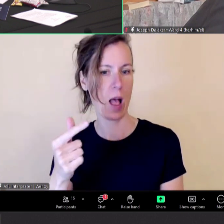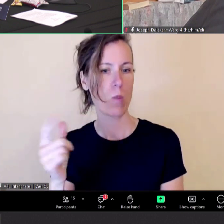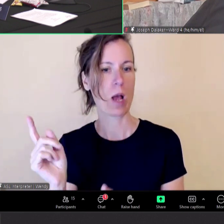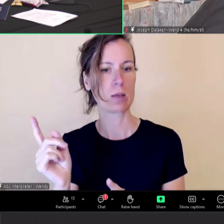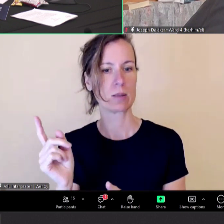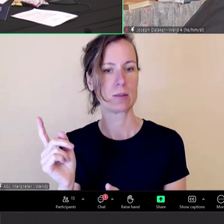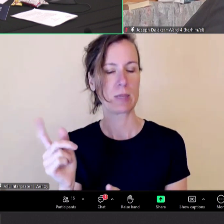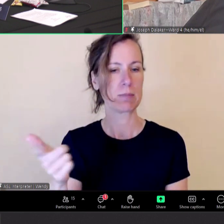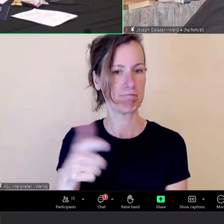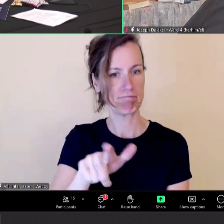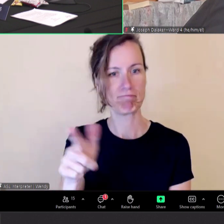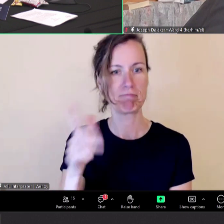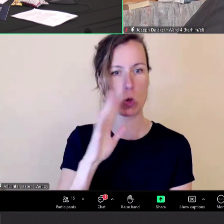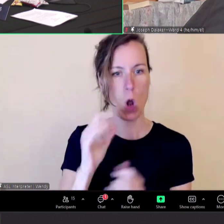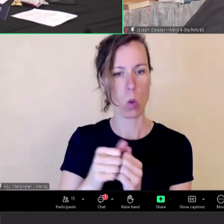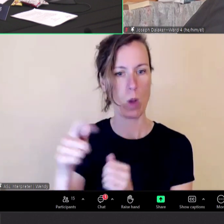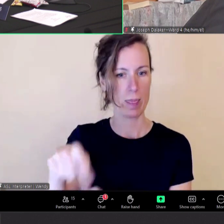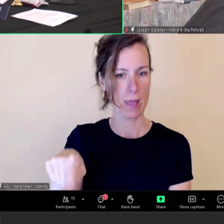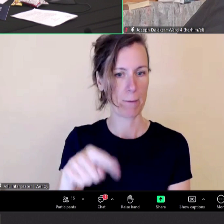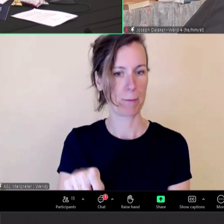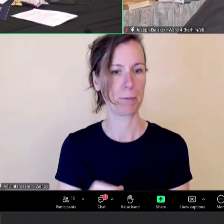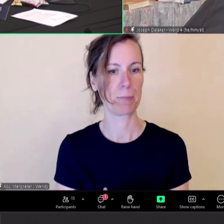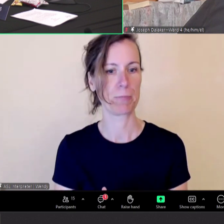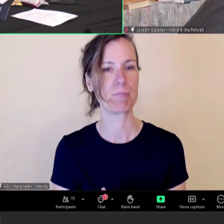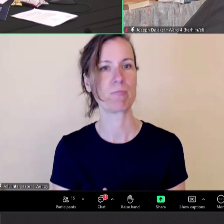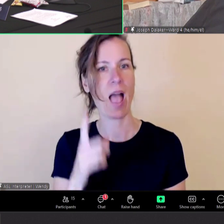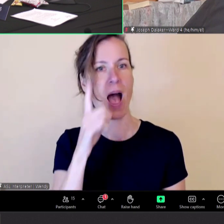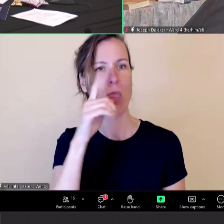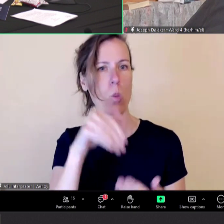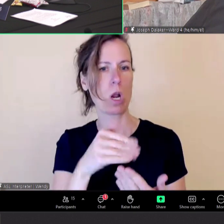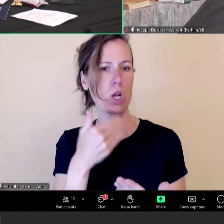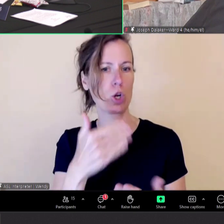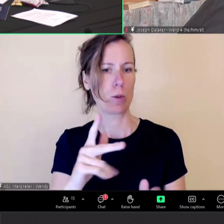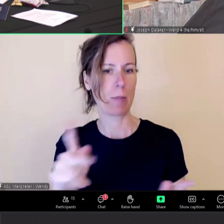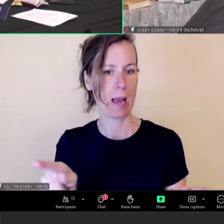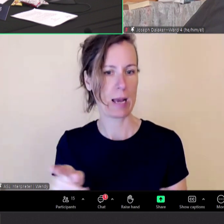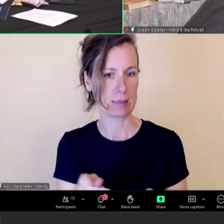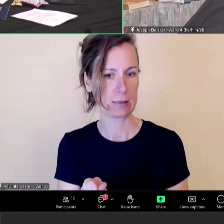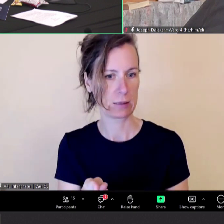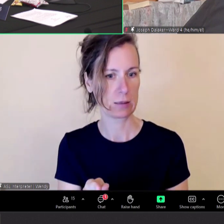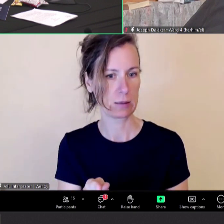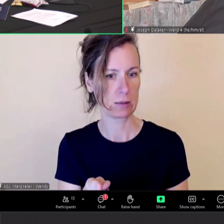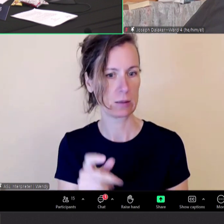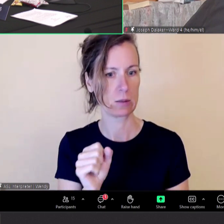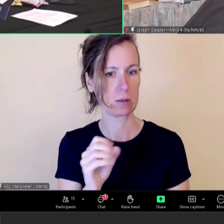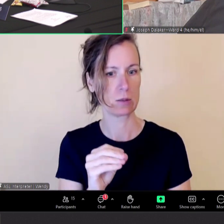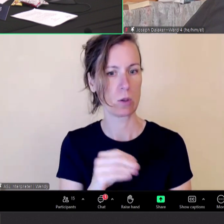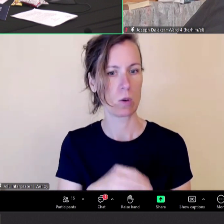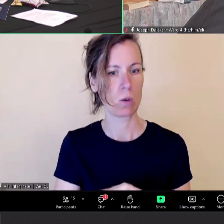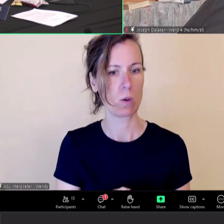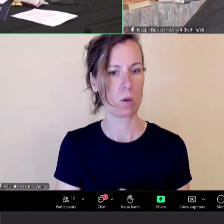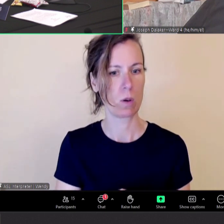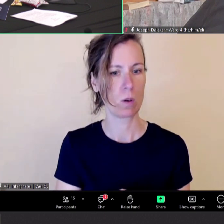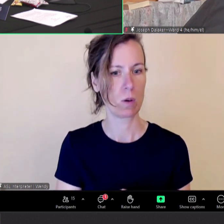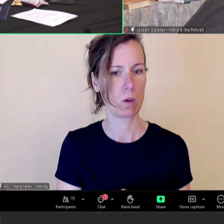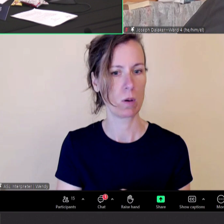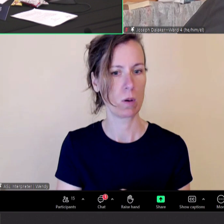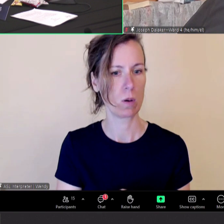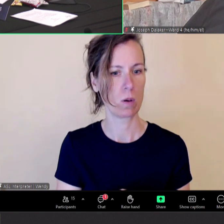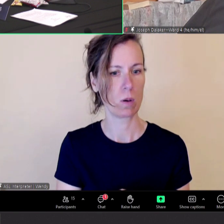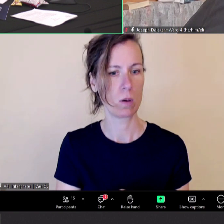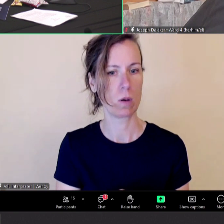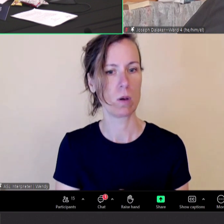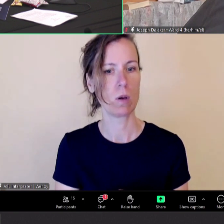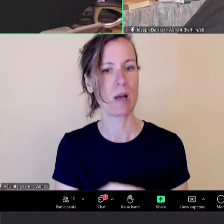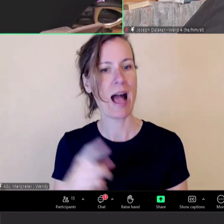spot as of right now. Not comfortable spot, but we're probably like in a good spot with these cameras. Yeah, I think they have to have their cameras installed by June